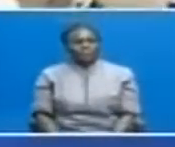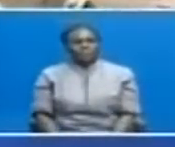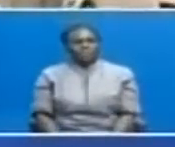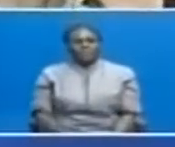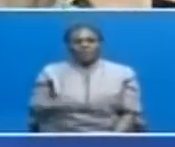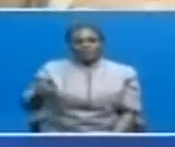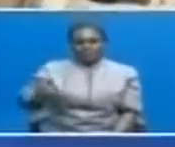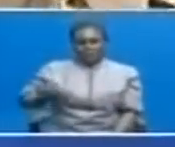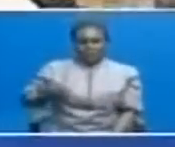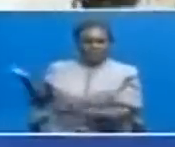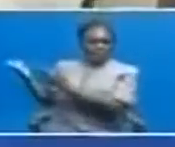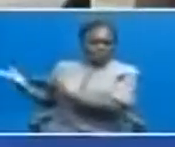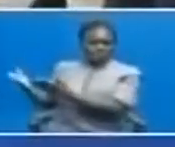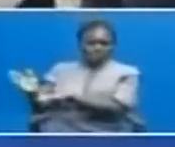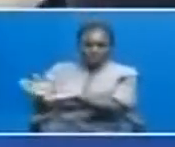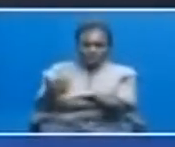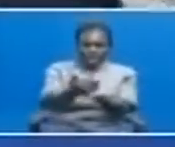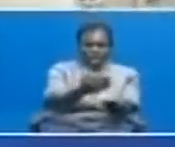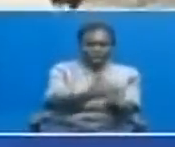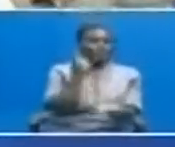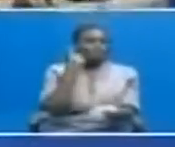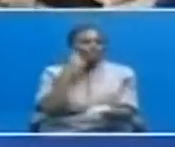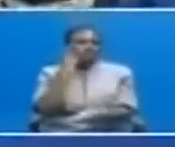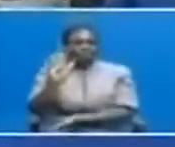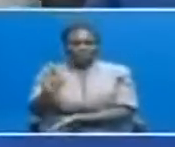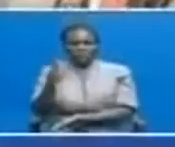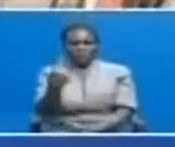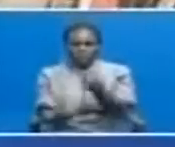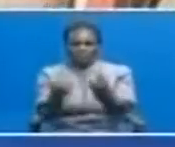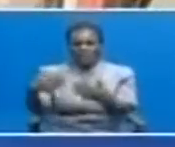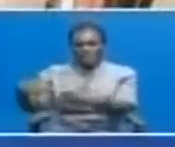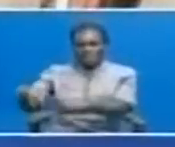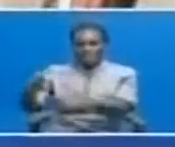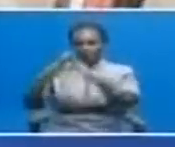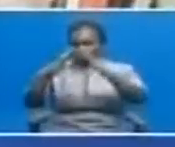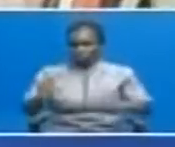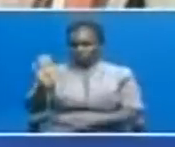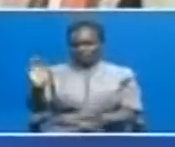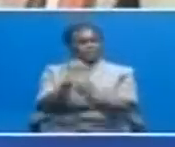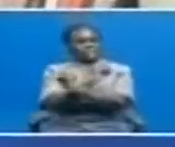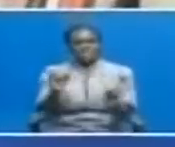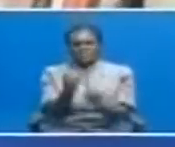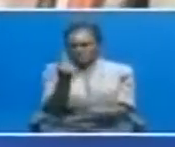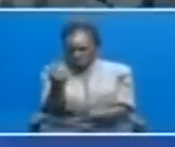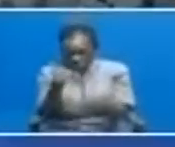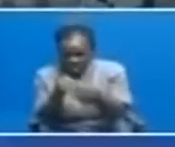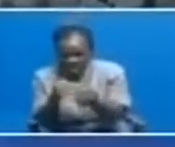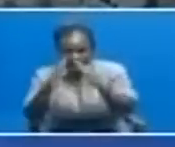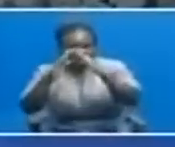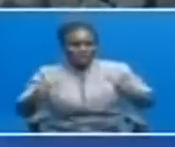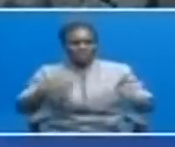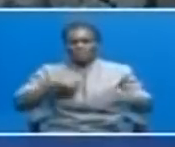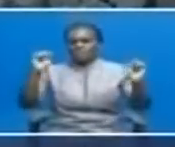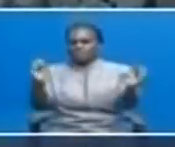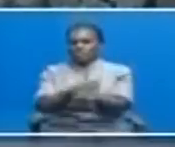Beatrice Mutia assesses the remains of her shop. The flames did not spare the structure located just meters from the burnt house. I think you have to